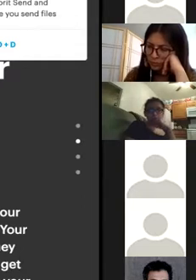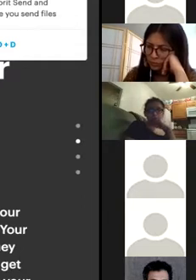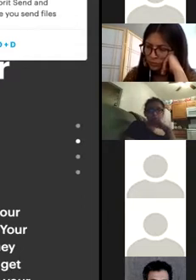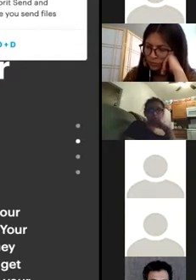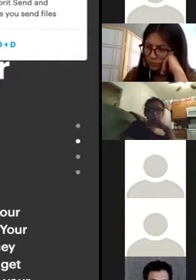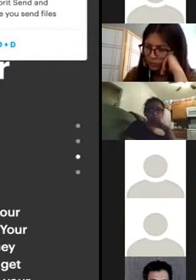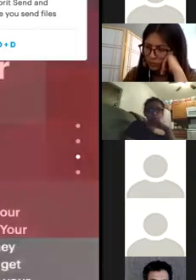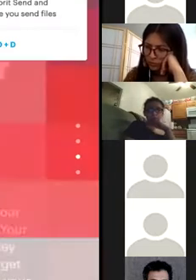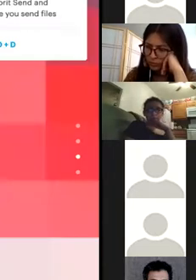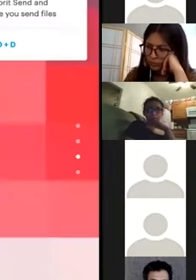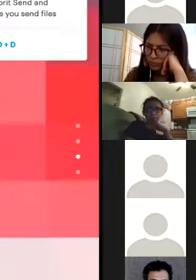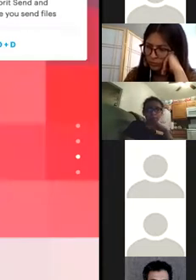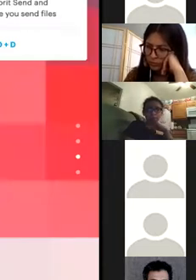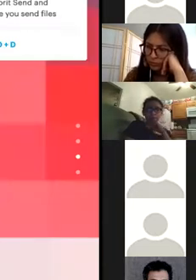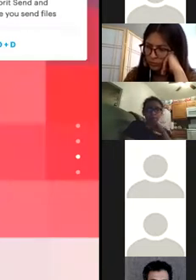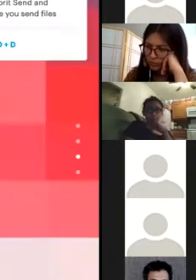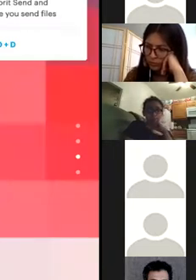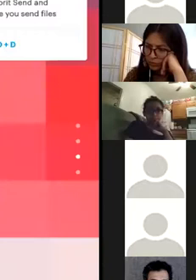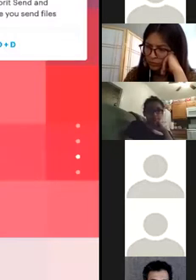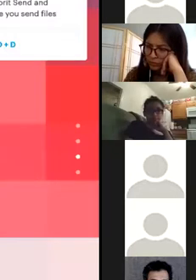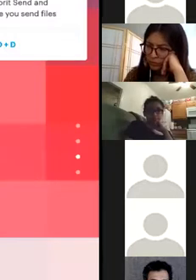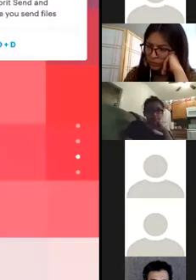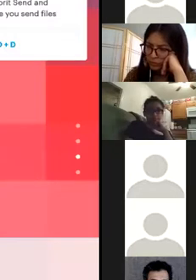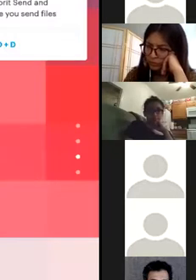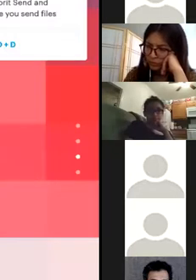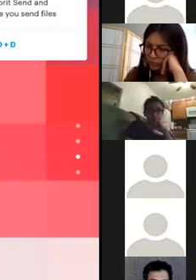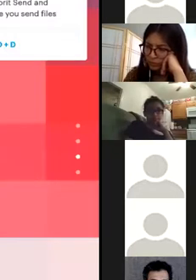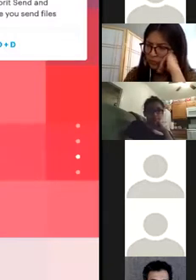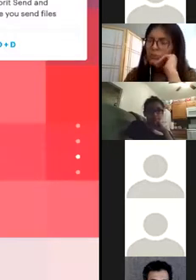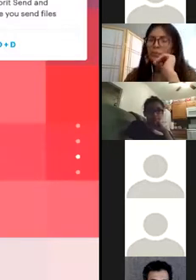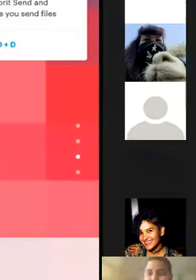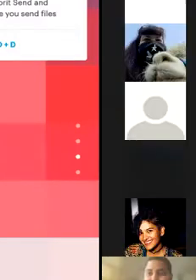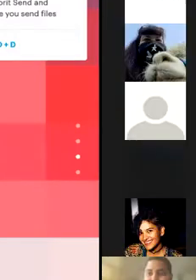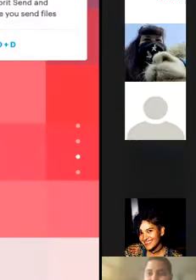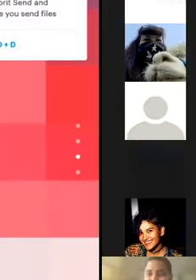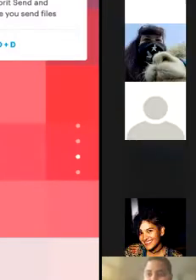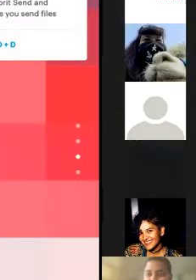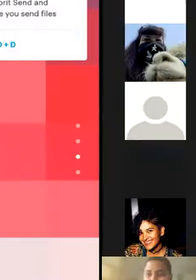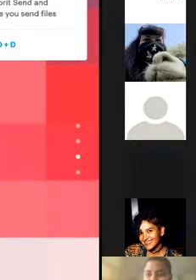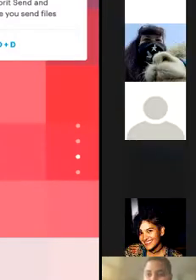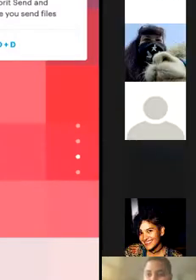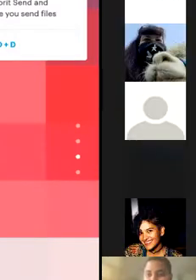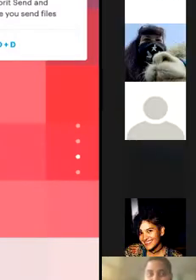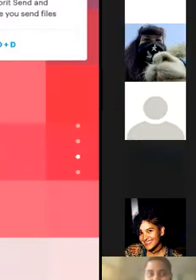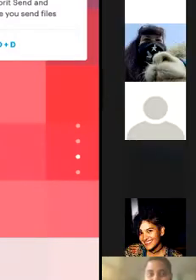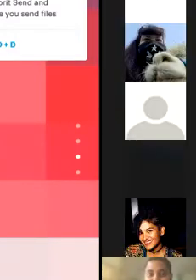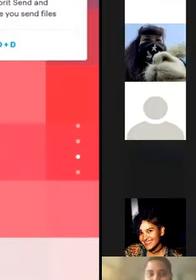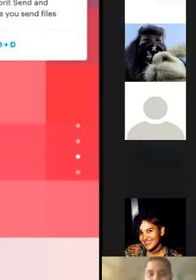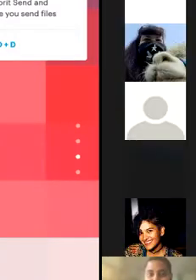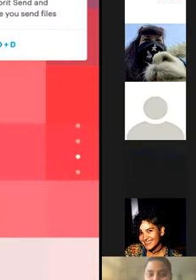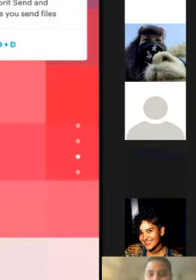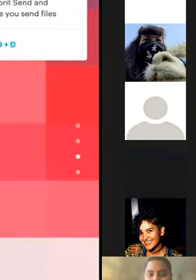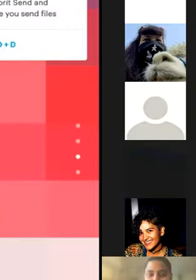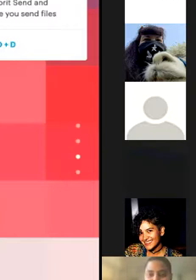Ashley shared, I appreciated hearing the platform alternatives. This info is helpful along with pros and cons of each.